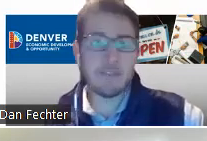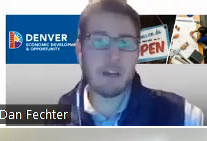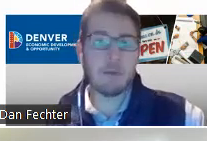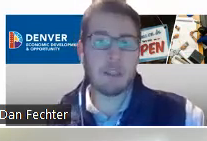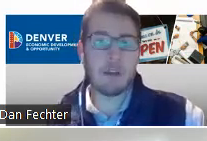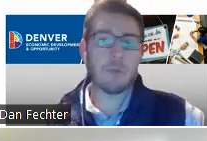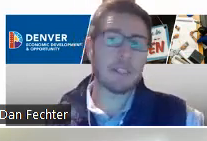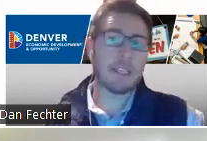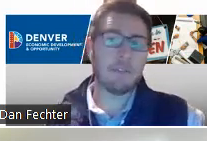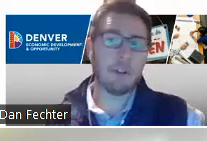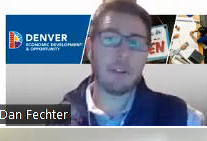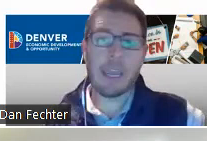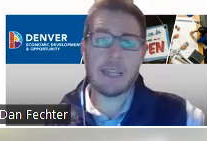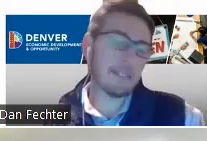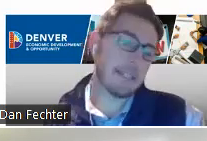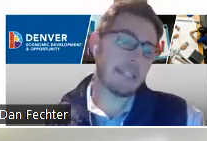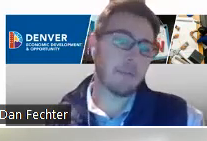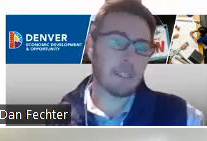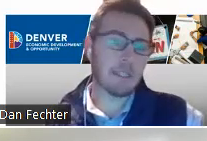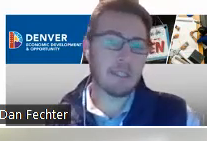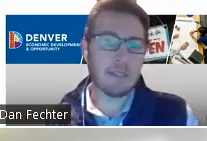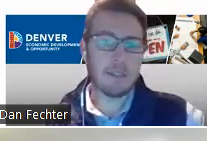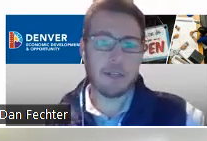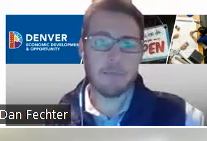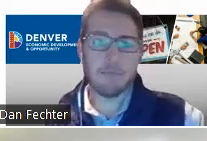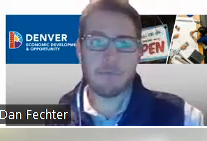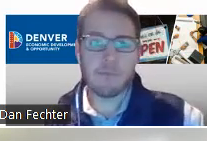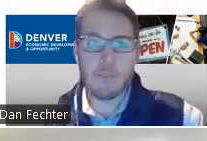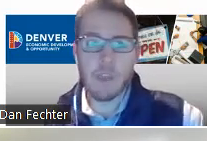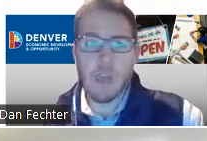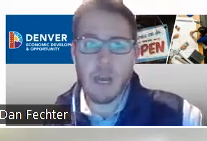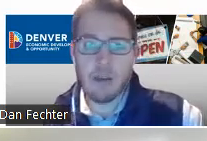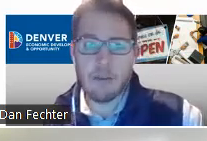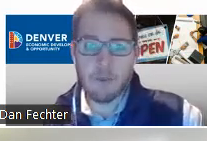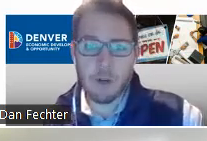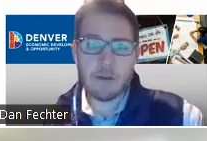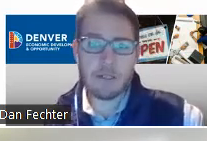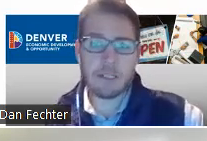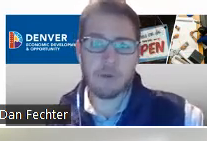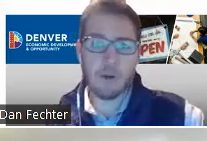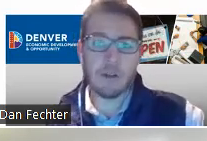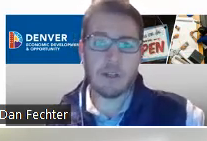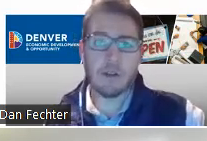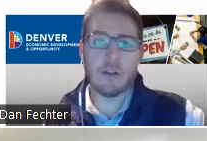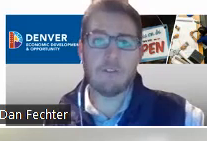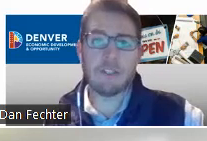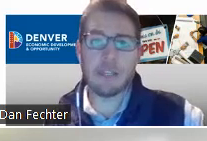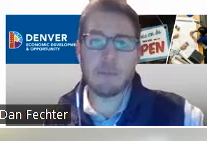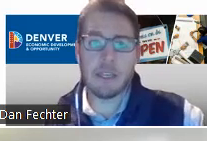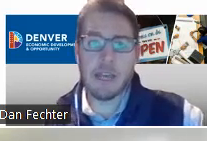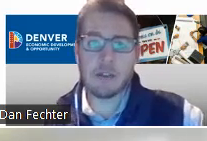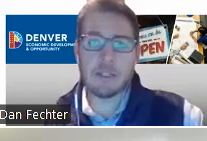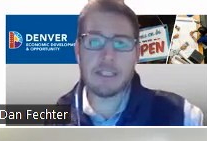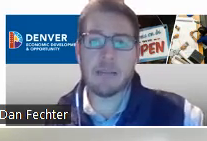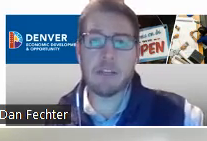business development loans with Denver, aiding 16 businesses this year. For housing support, a total of $15